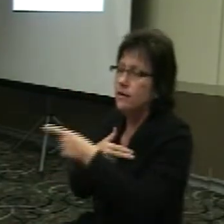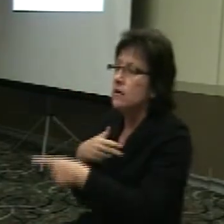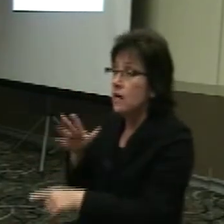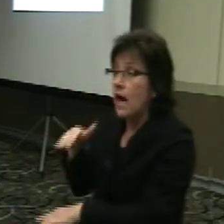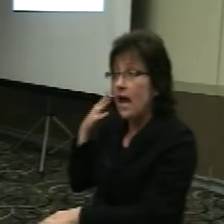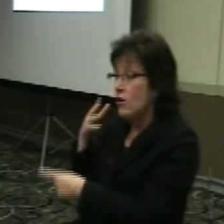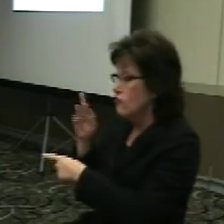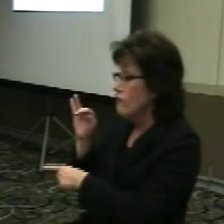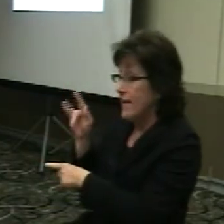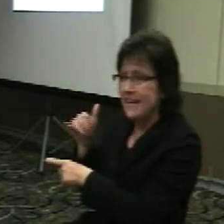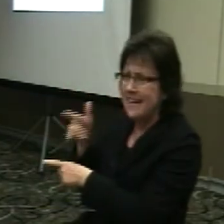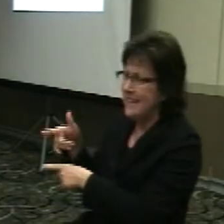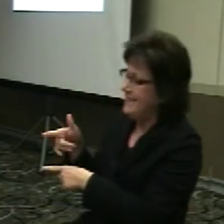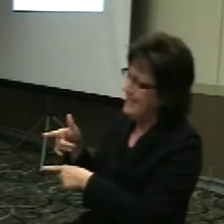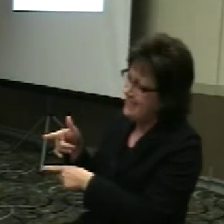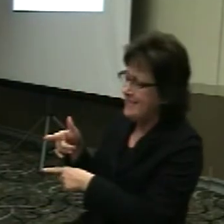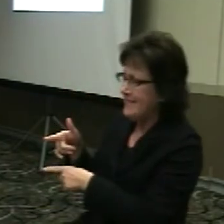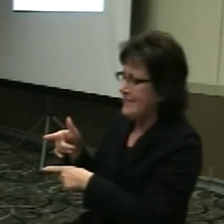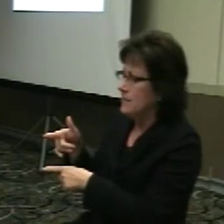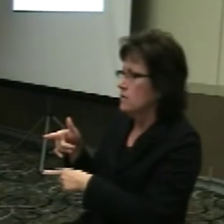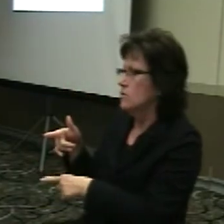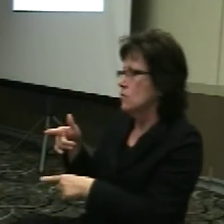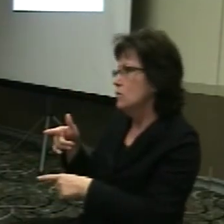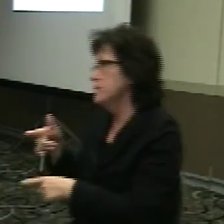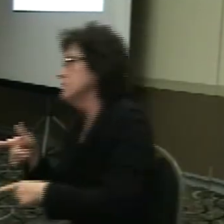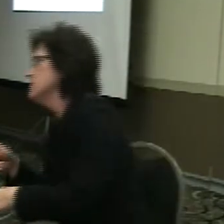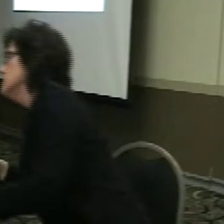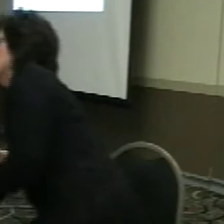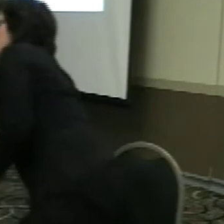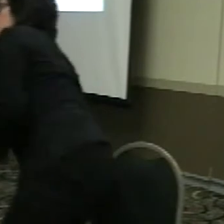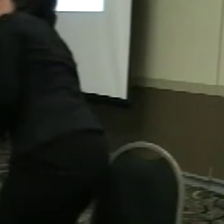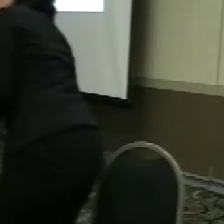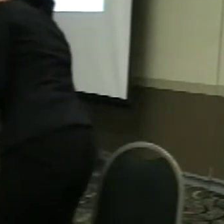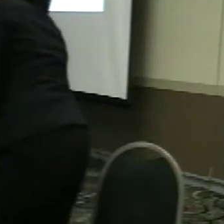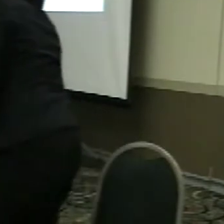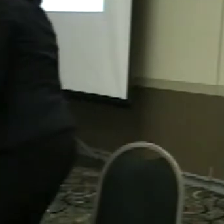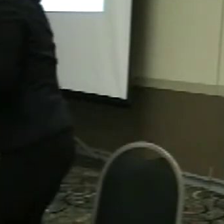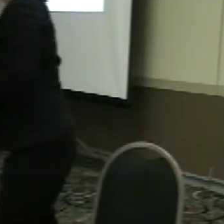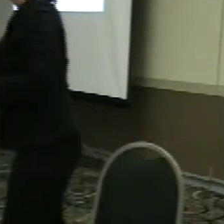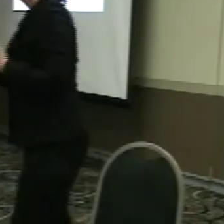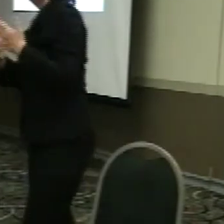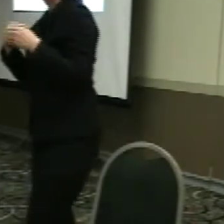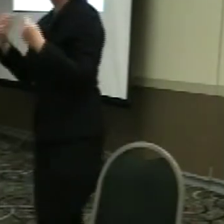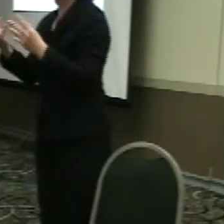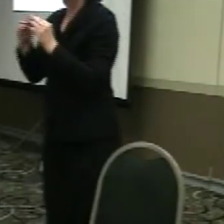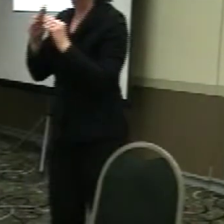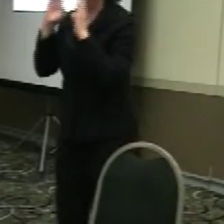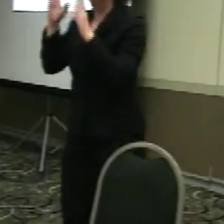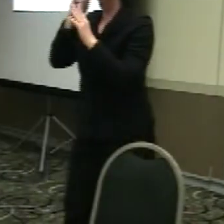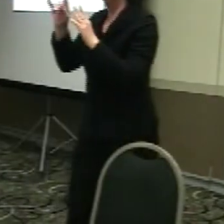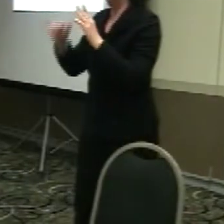the things we've got to do is we've got to get more attention to that desired behavior. What might Terrell tell me?